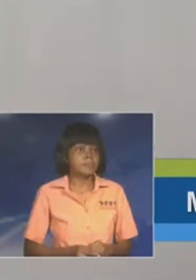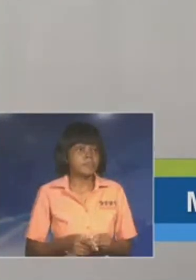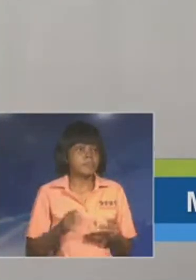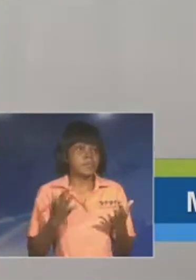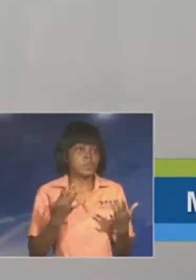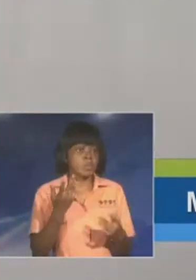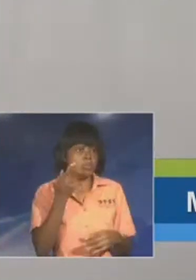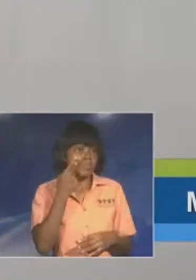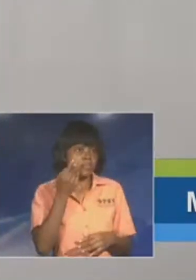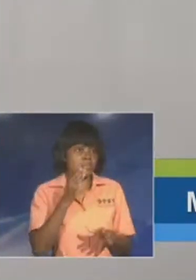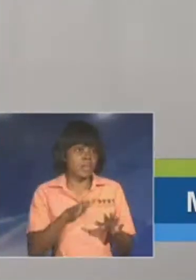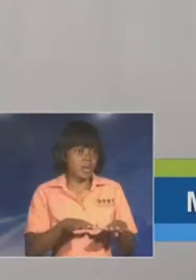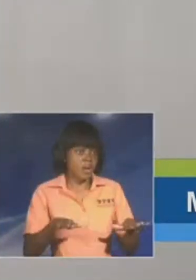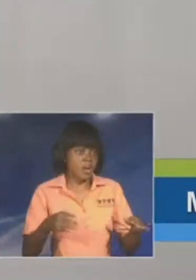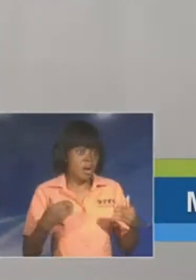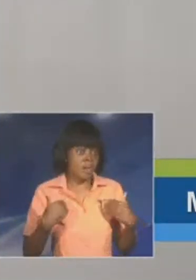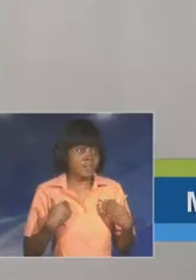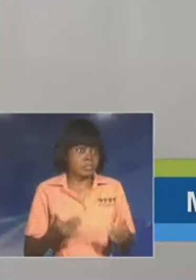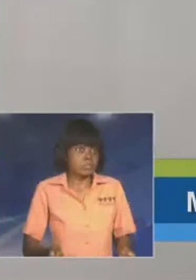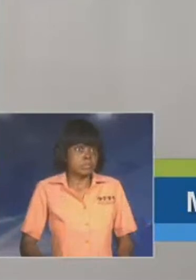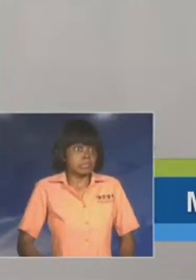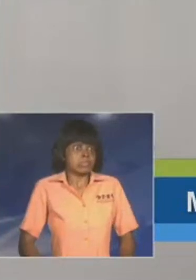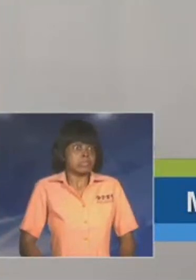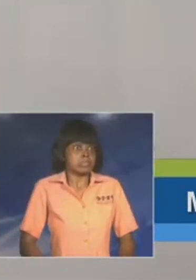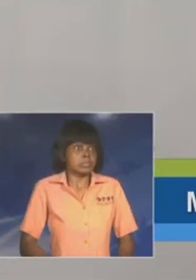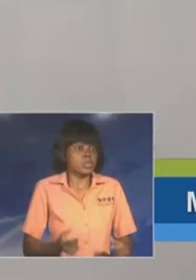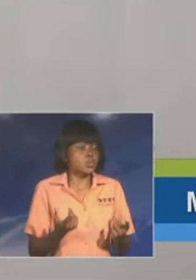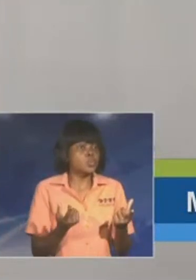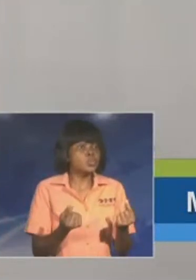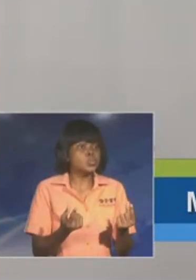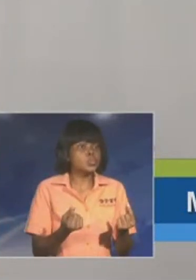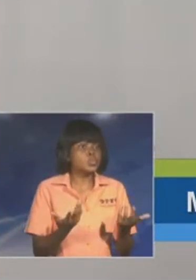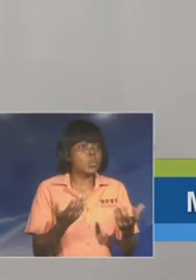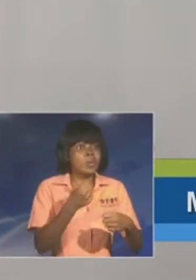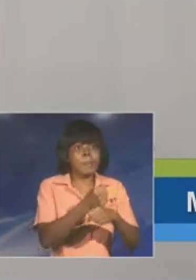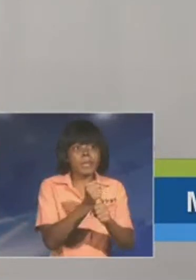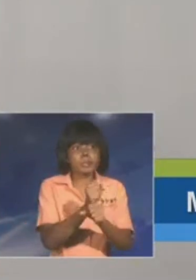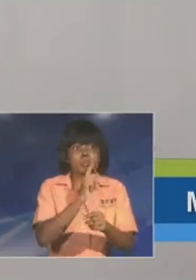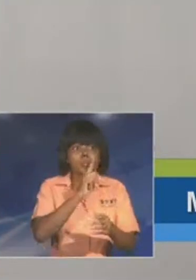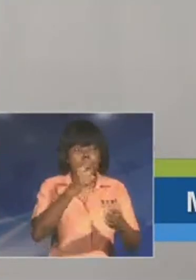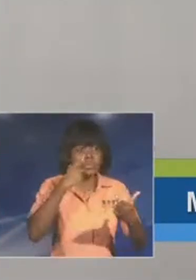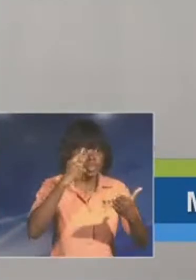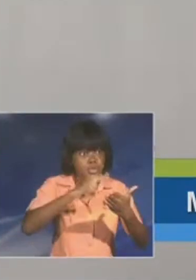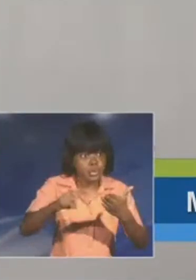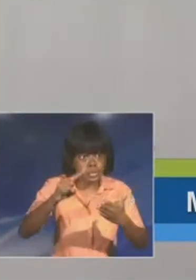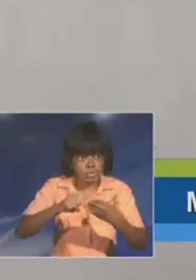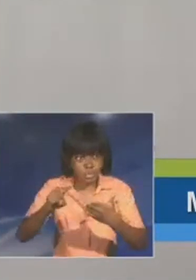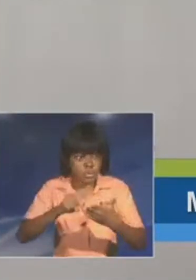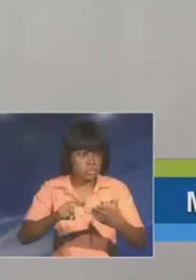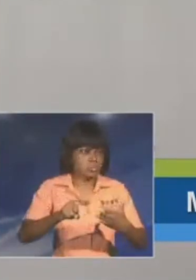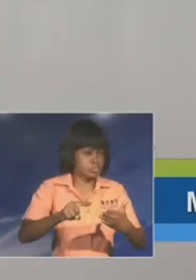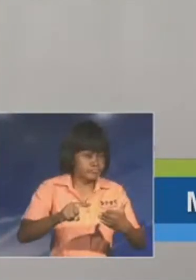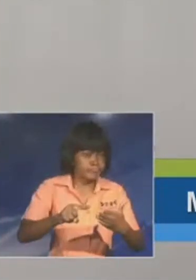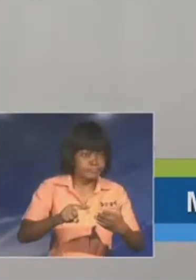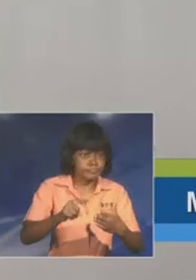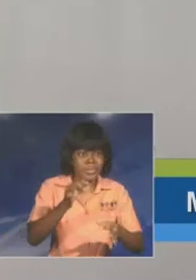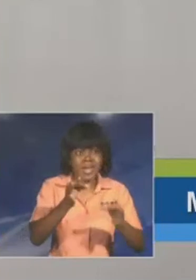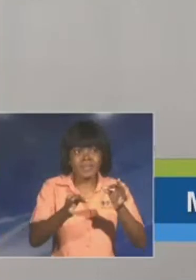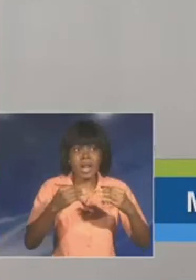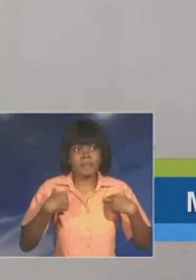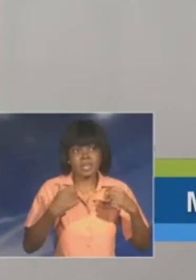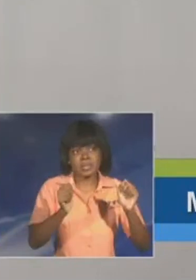We'll continue with the slides if we can after the video. The next slide. Okay, so while